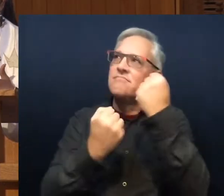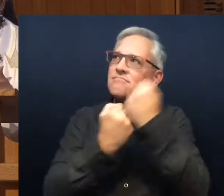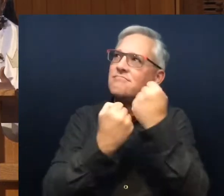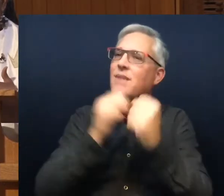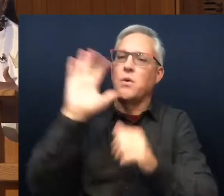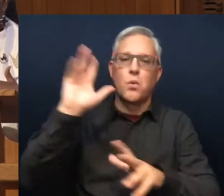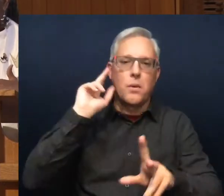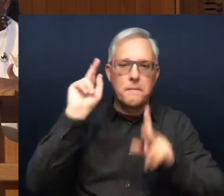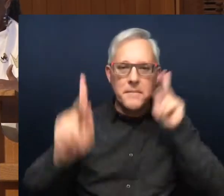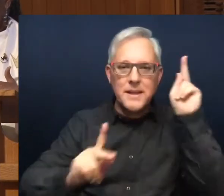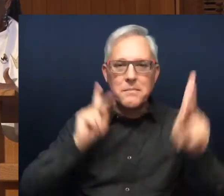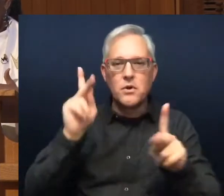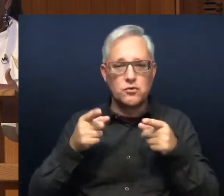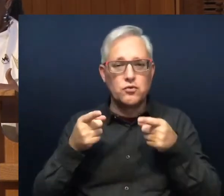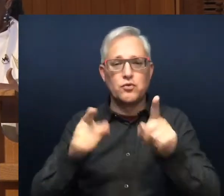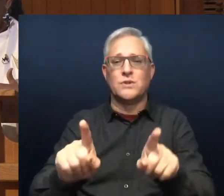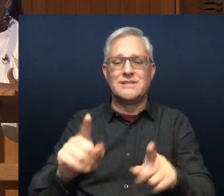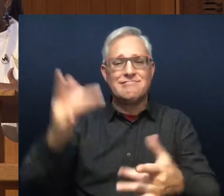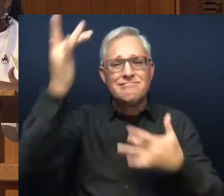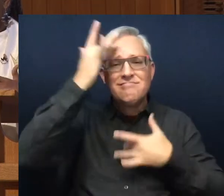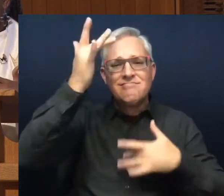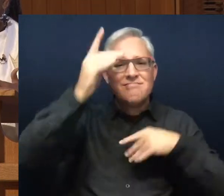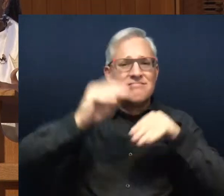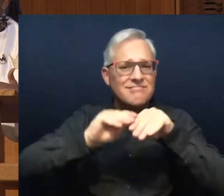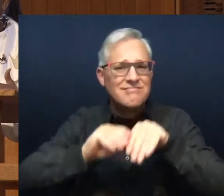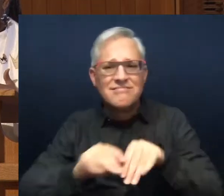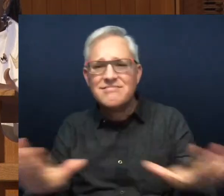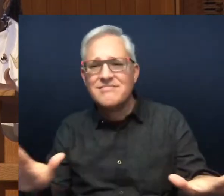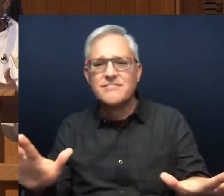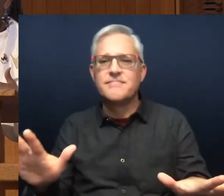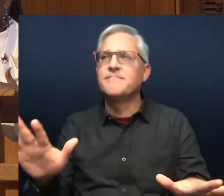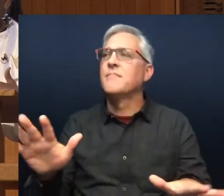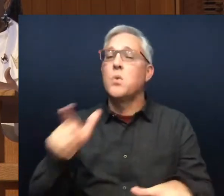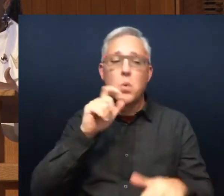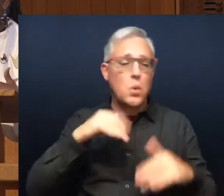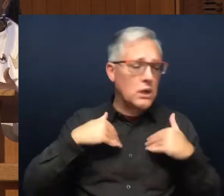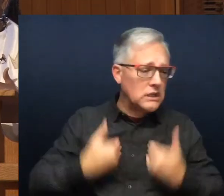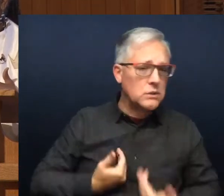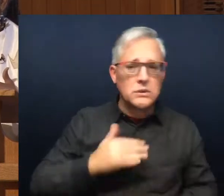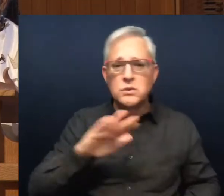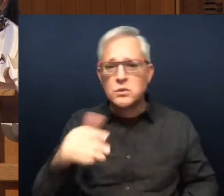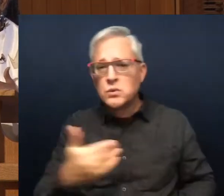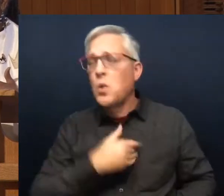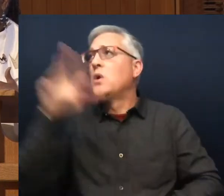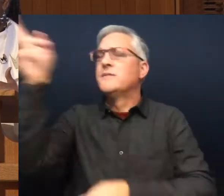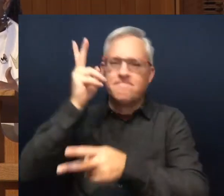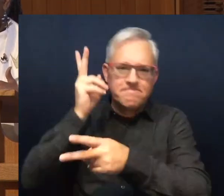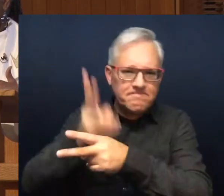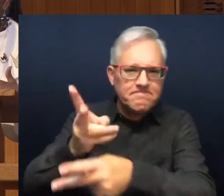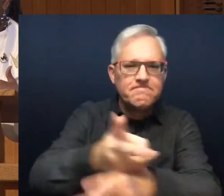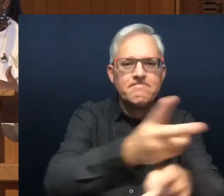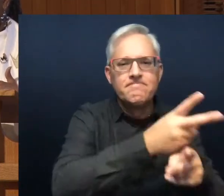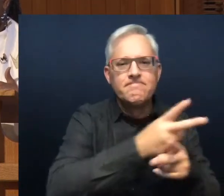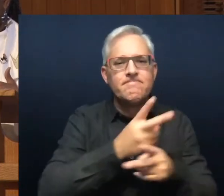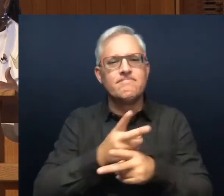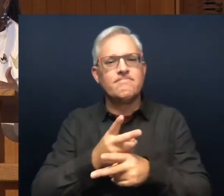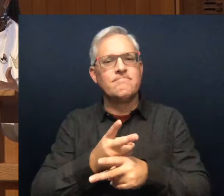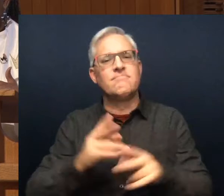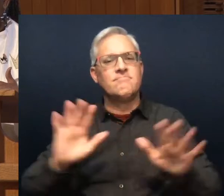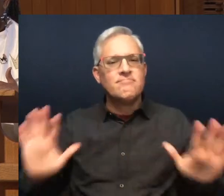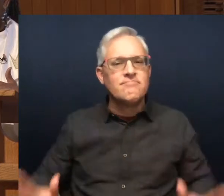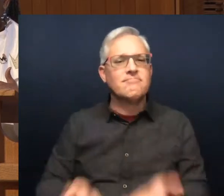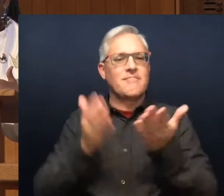Sustain your people in these pandemic days and tend to the weary souls among us. Bolster